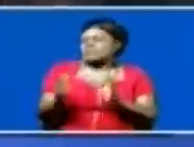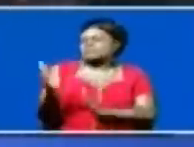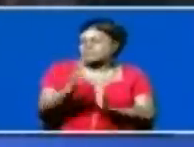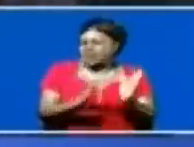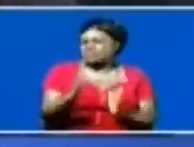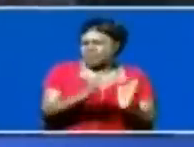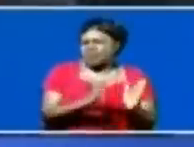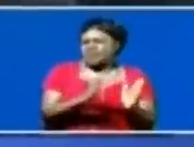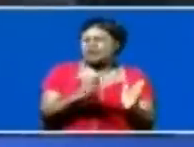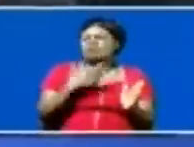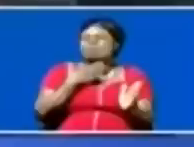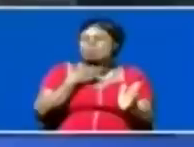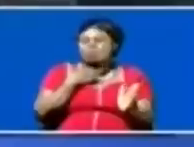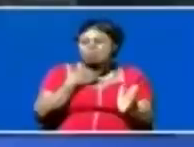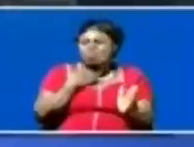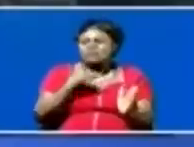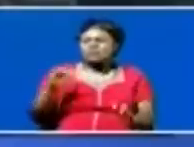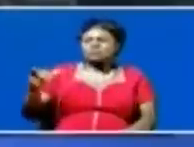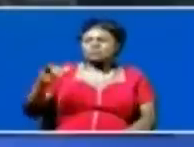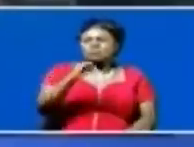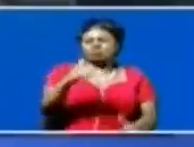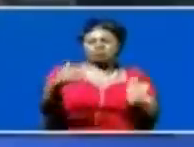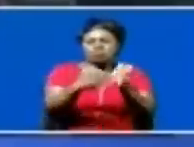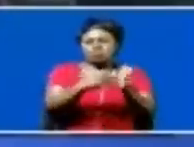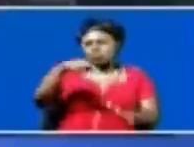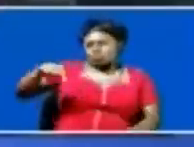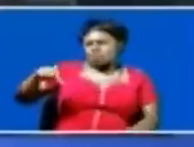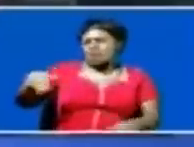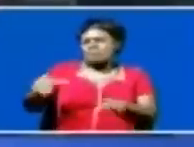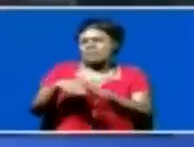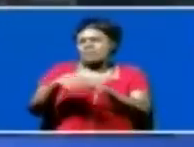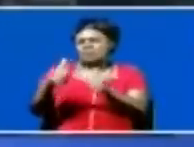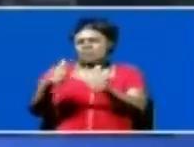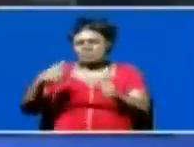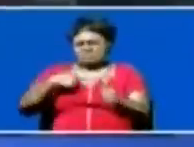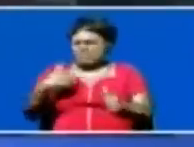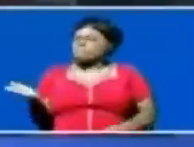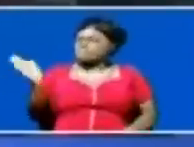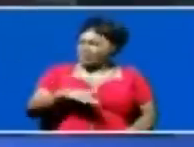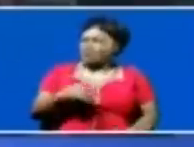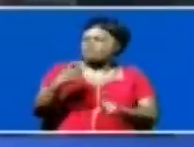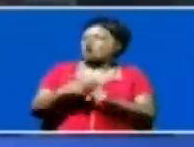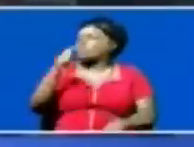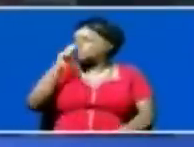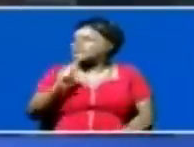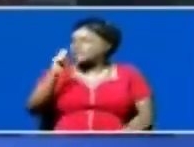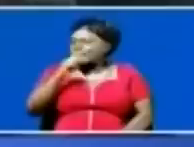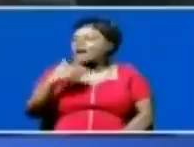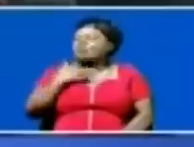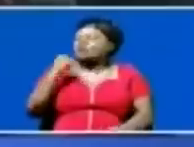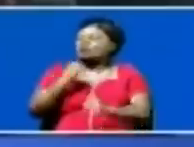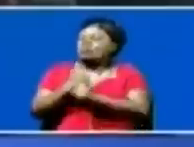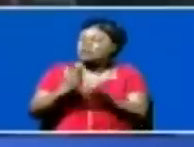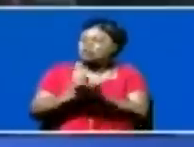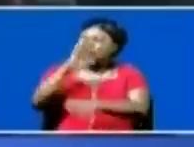were made to leave yesterday to deny quorum. But members refused. I was in doubt myself. I came back. because I had to make sure that we